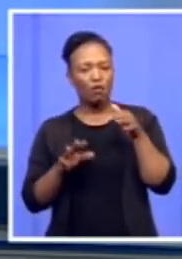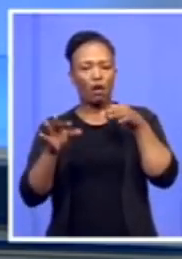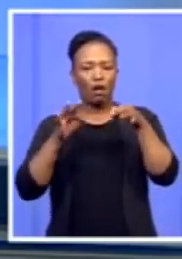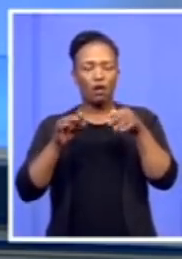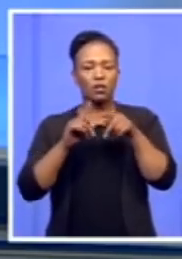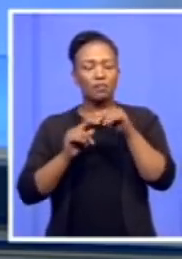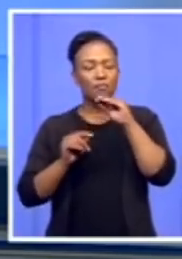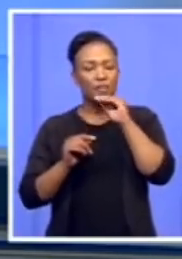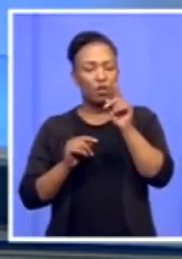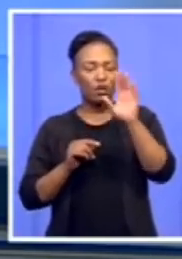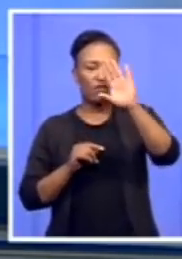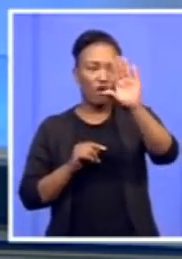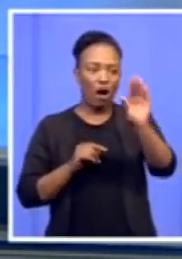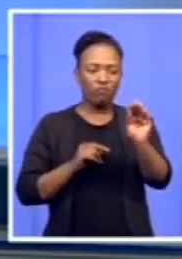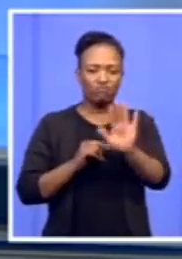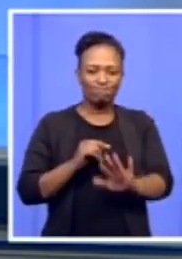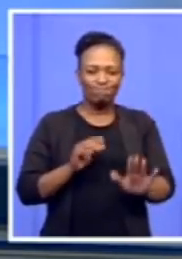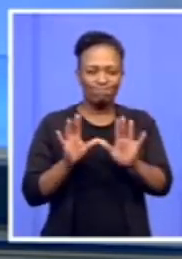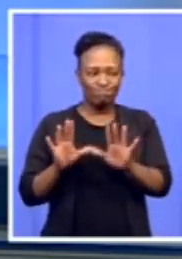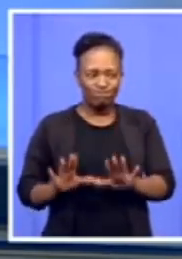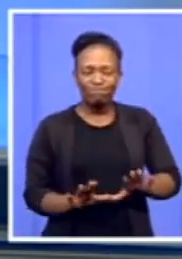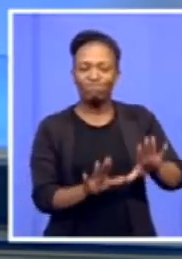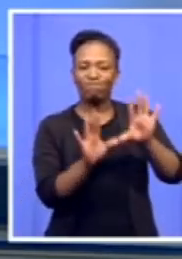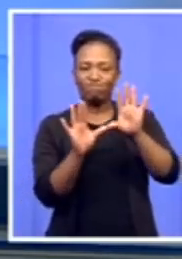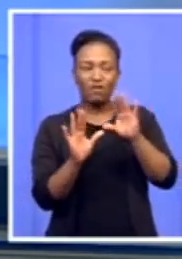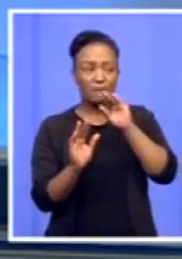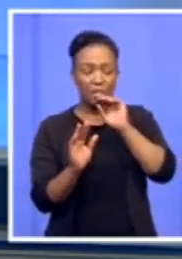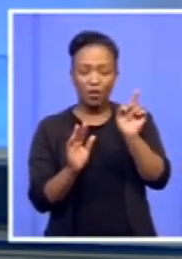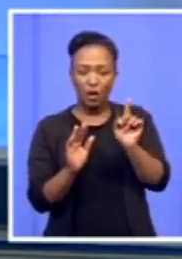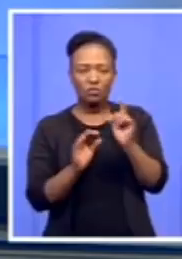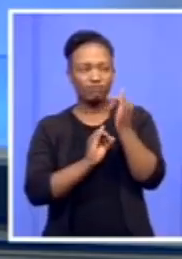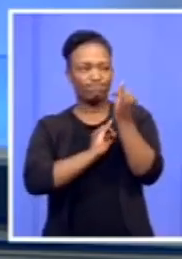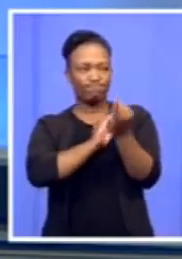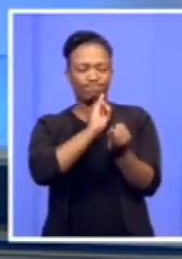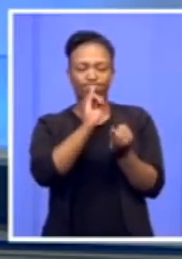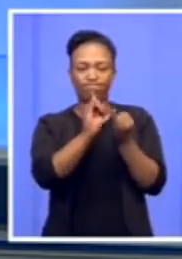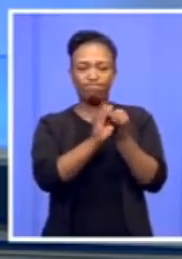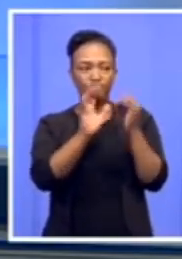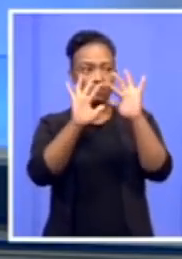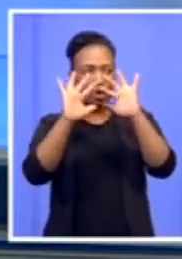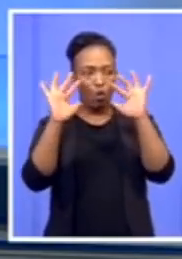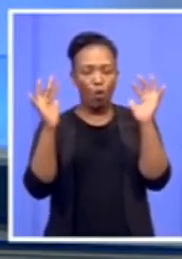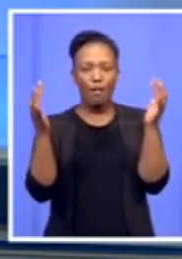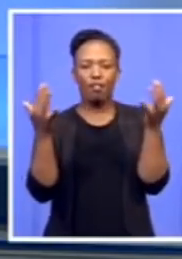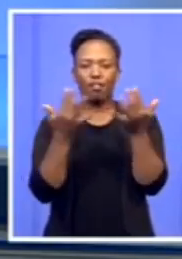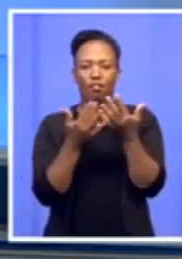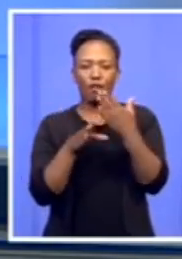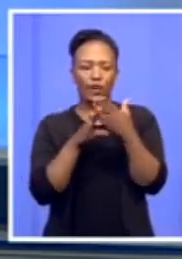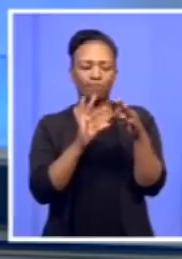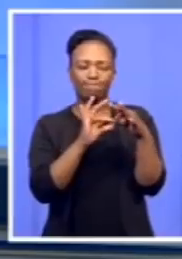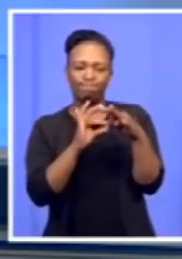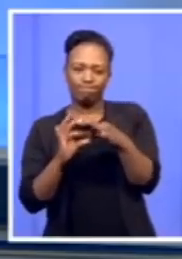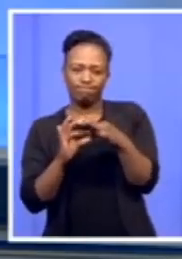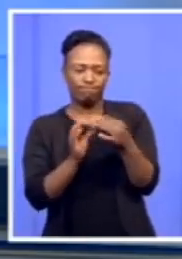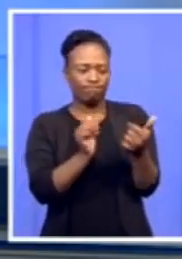well as what this talks to in terms of global cooperation and how we can put paid to rising numbers in